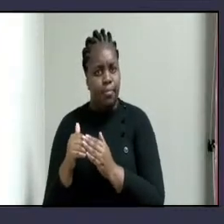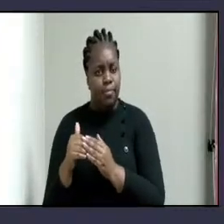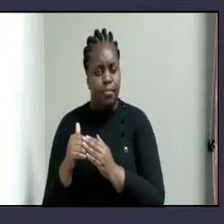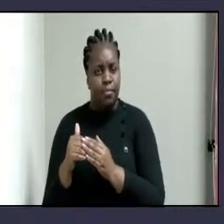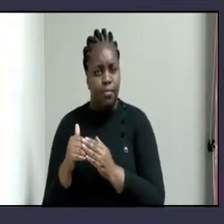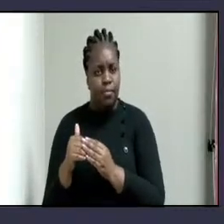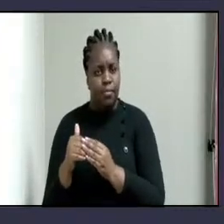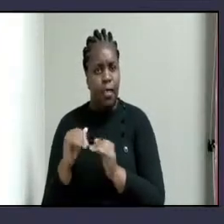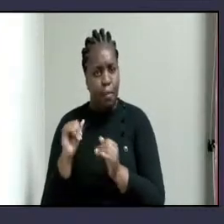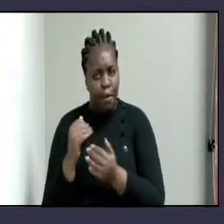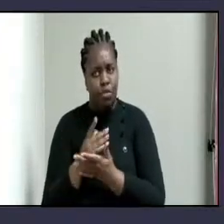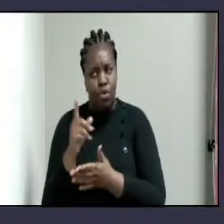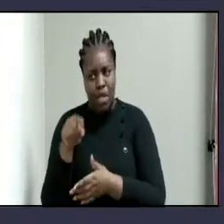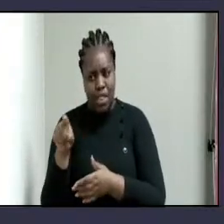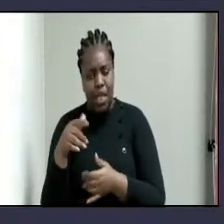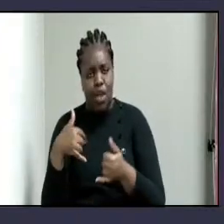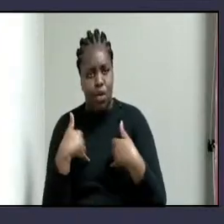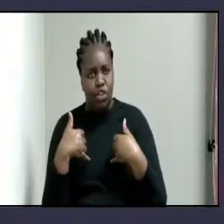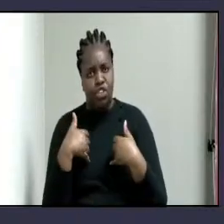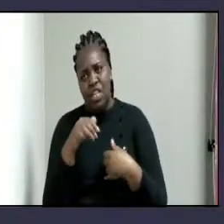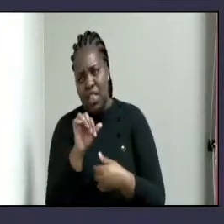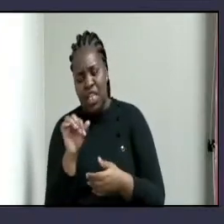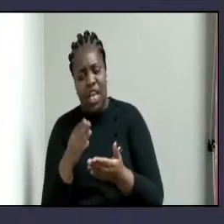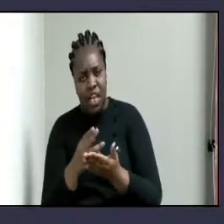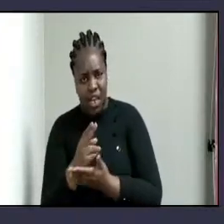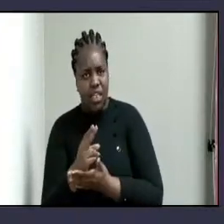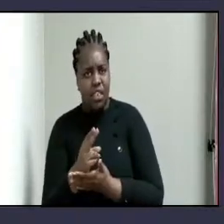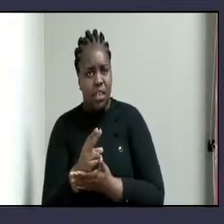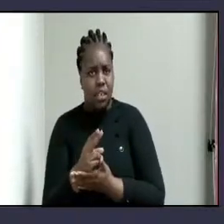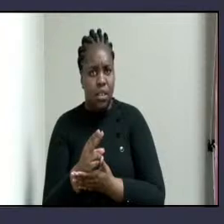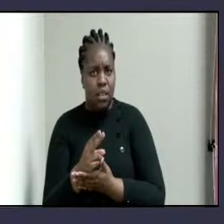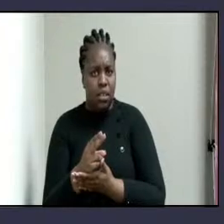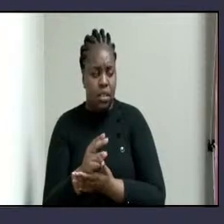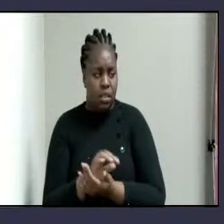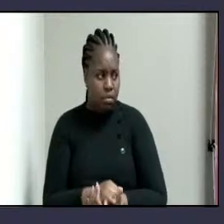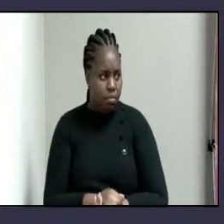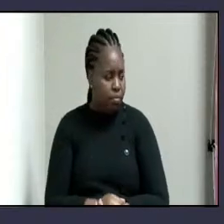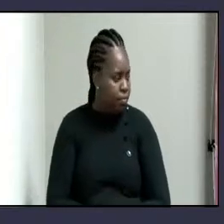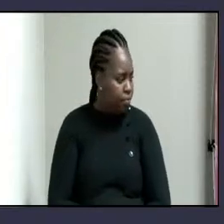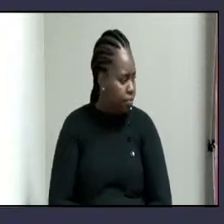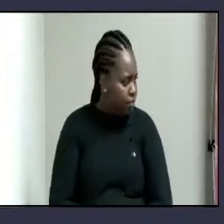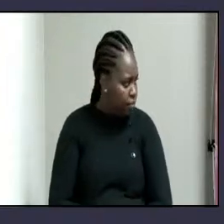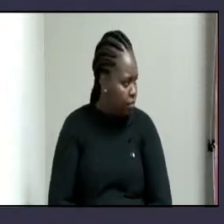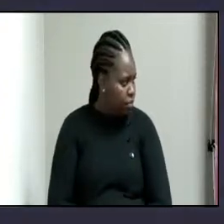there for them to enjoy all other rights in as much as they are in alternative care.